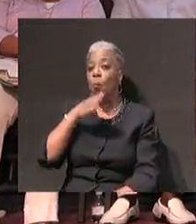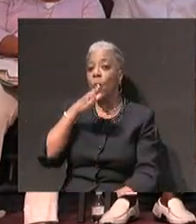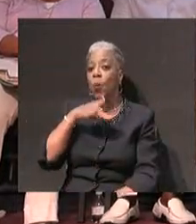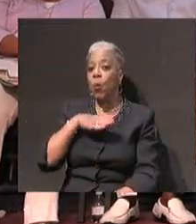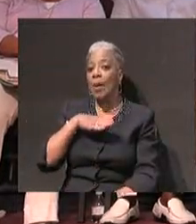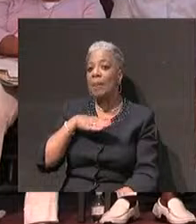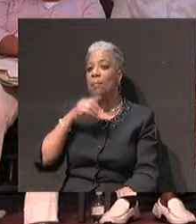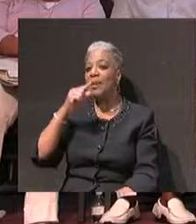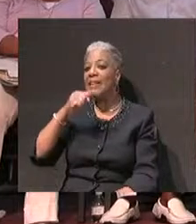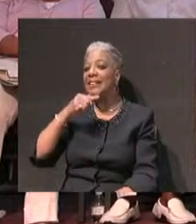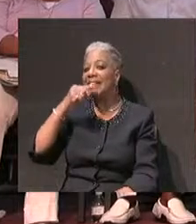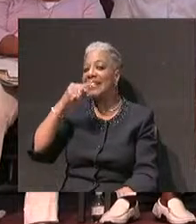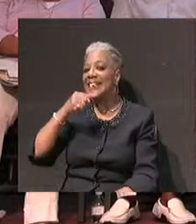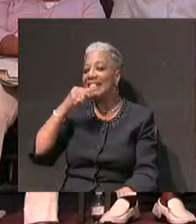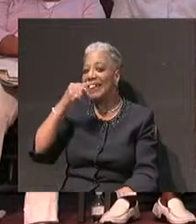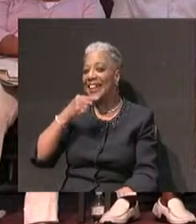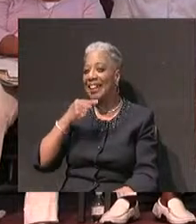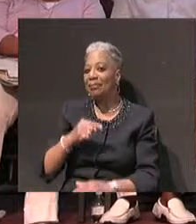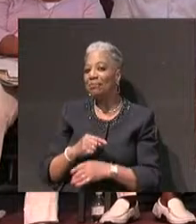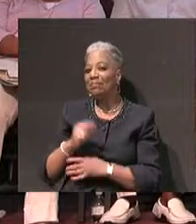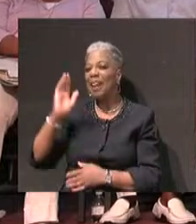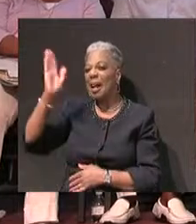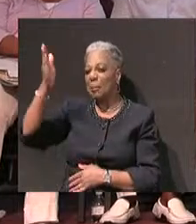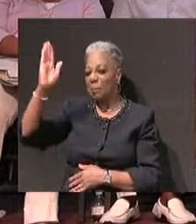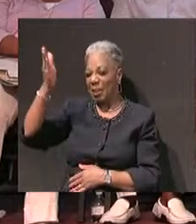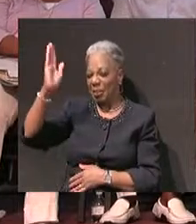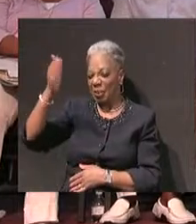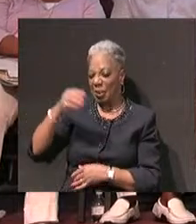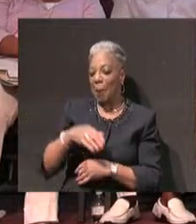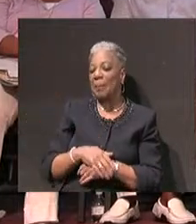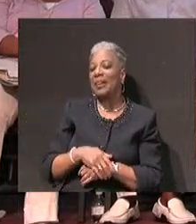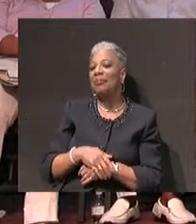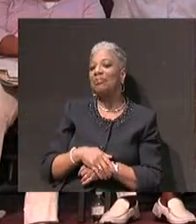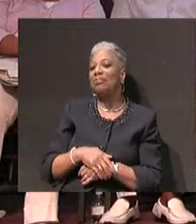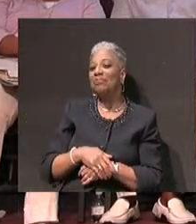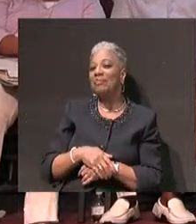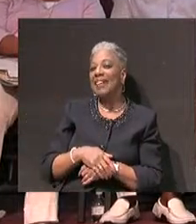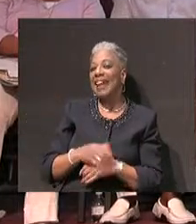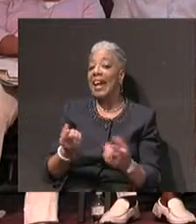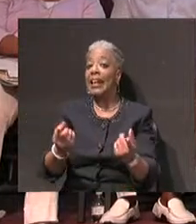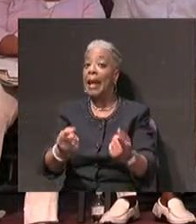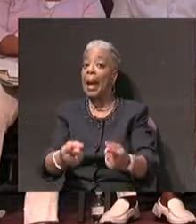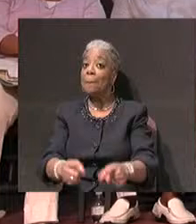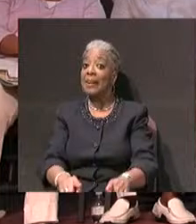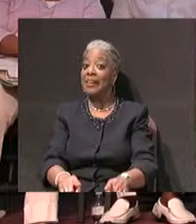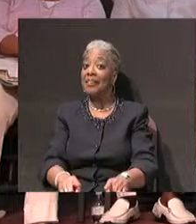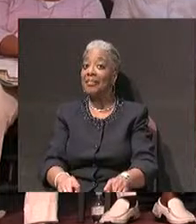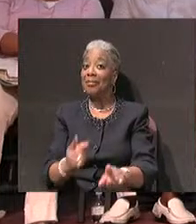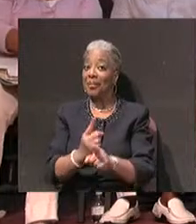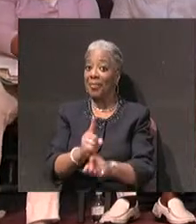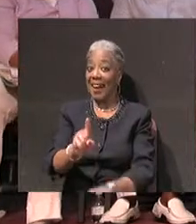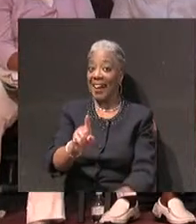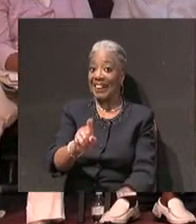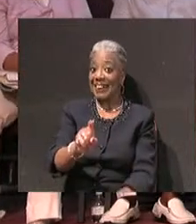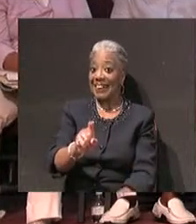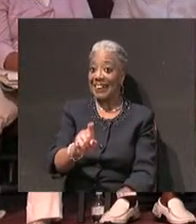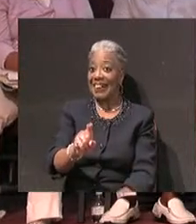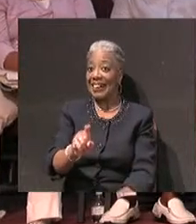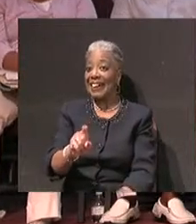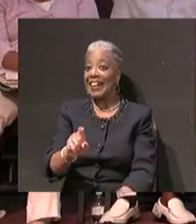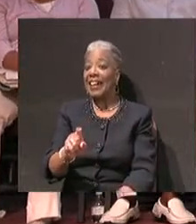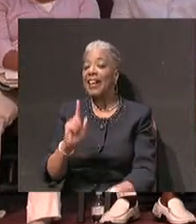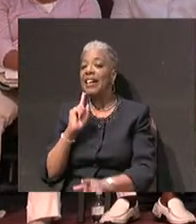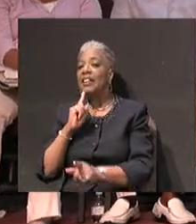that no one believed but came to pass. Don't forget that. Sister Mills, put that down, all